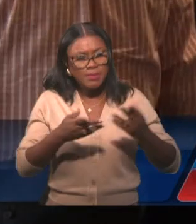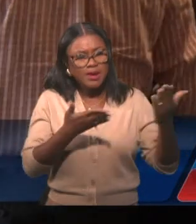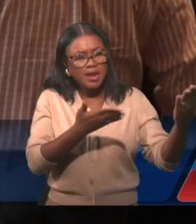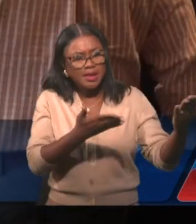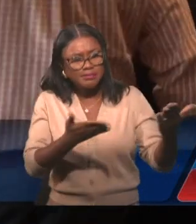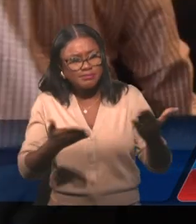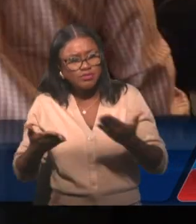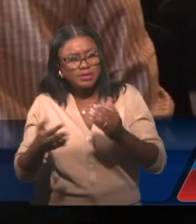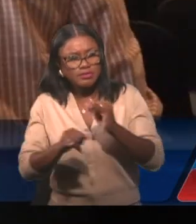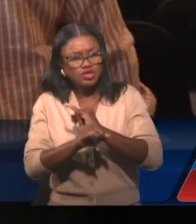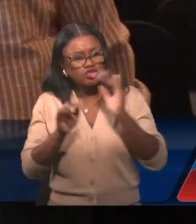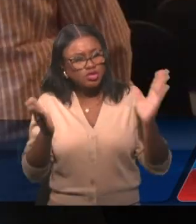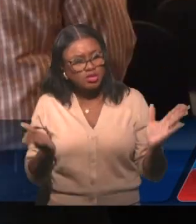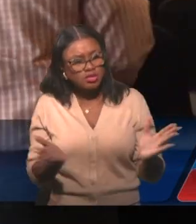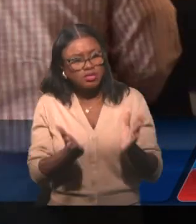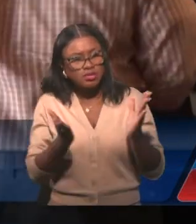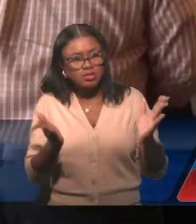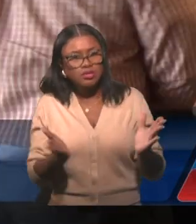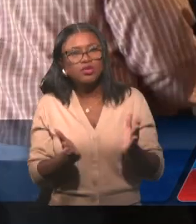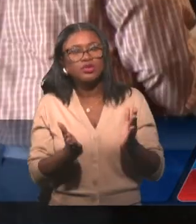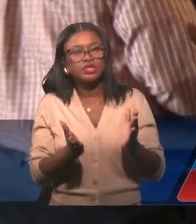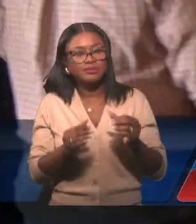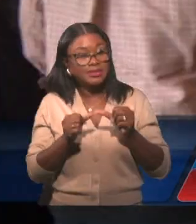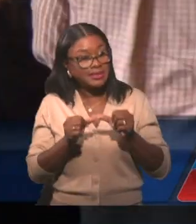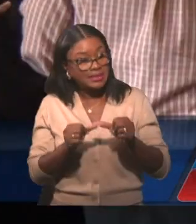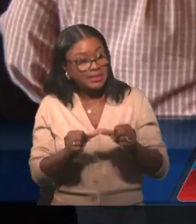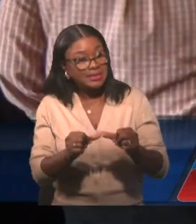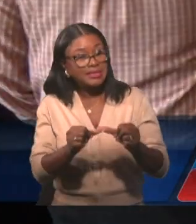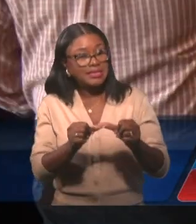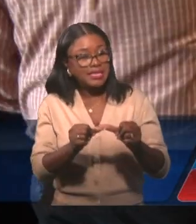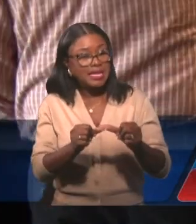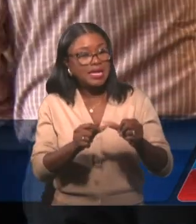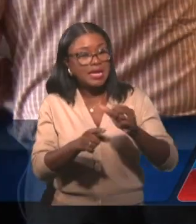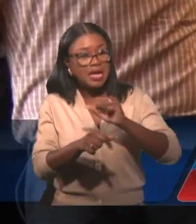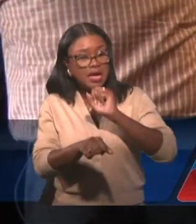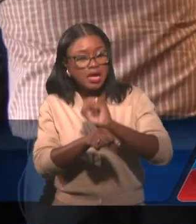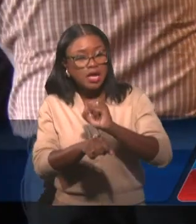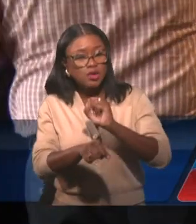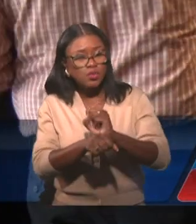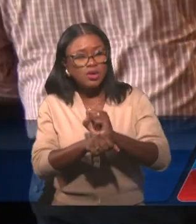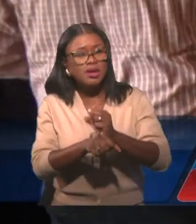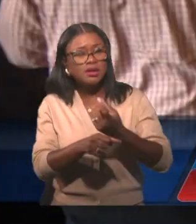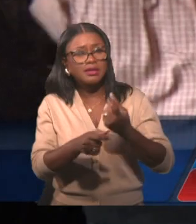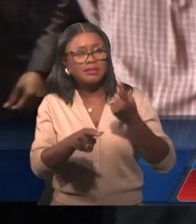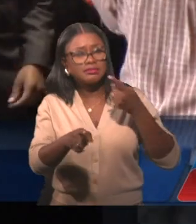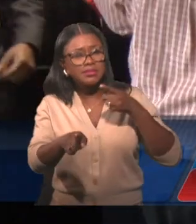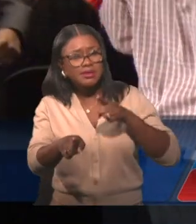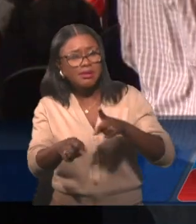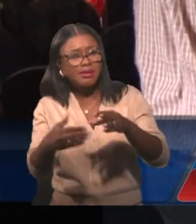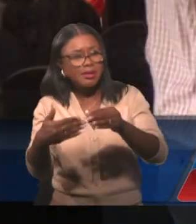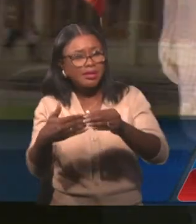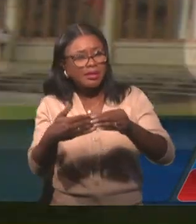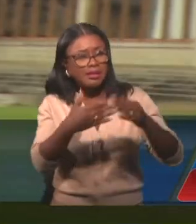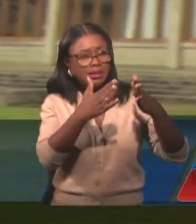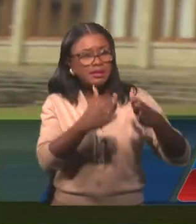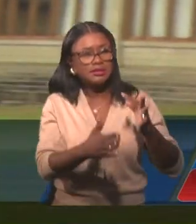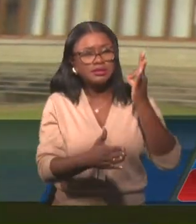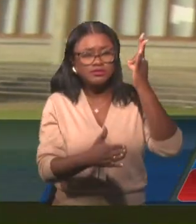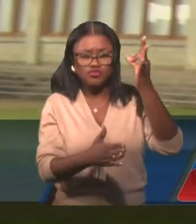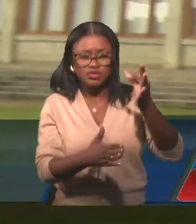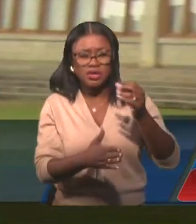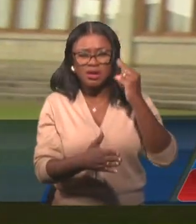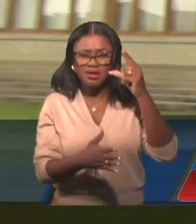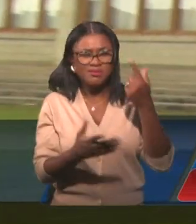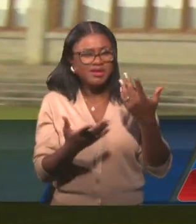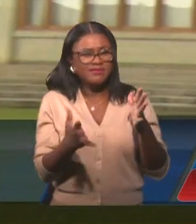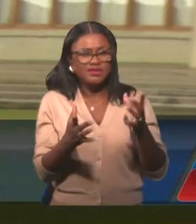the industry and encourage them to stay in the industry and become the leaders of the future. I think the government has done enough. NH, though,